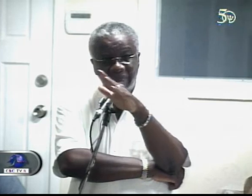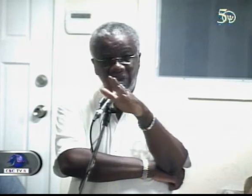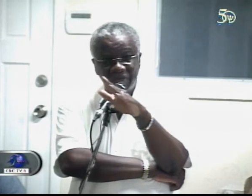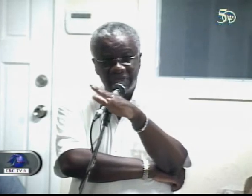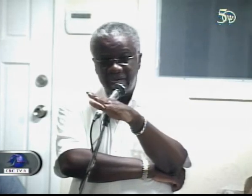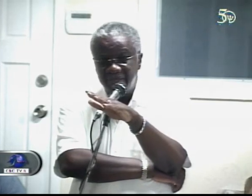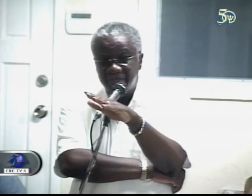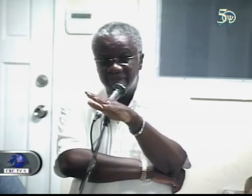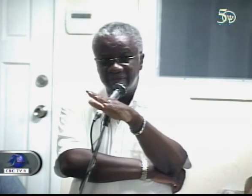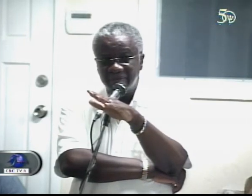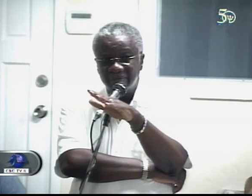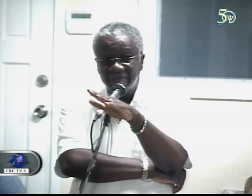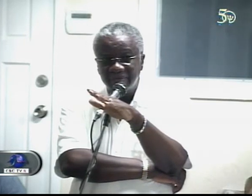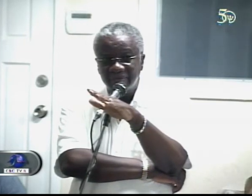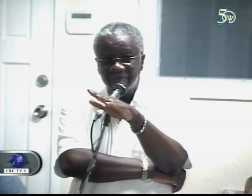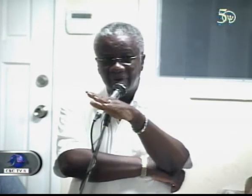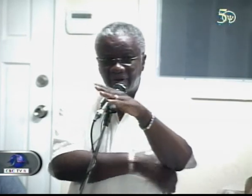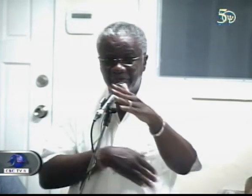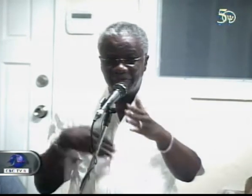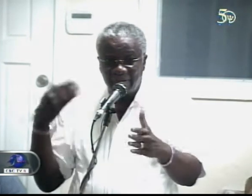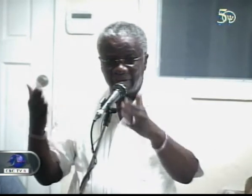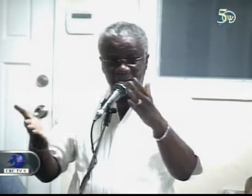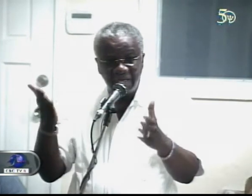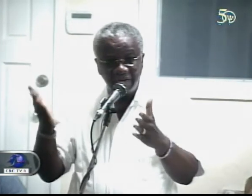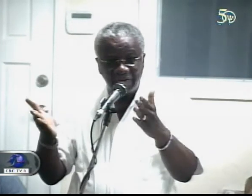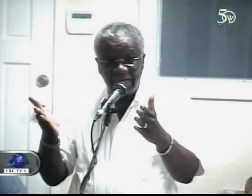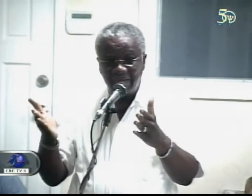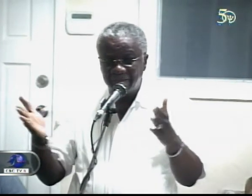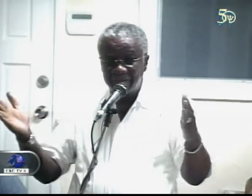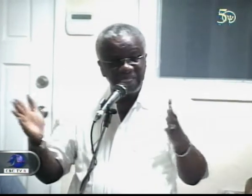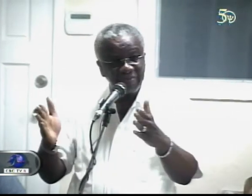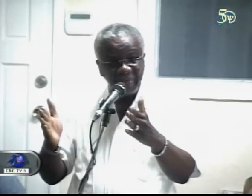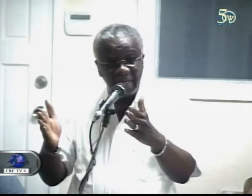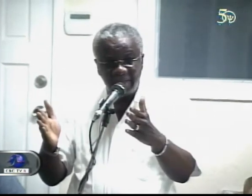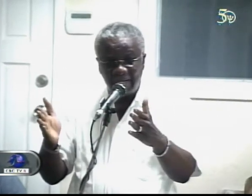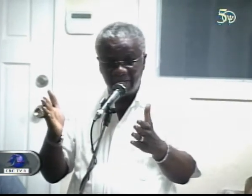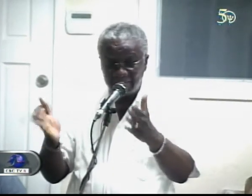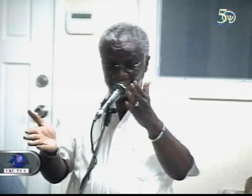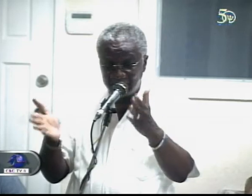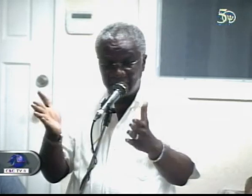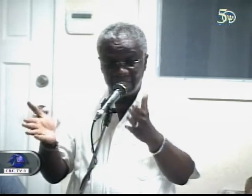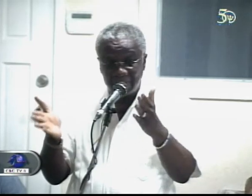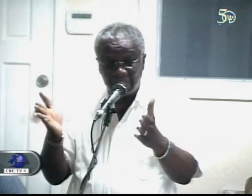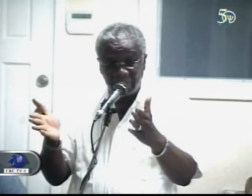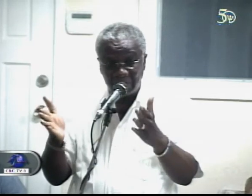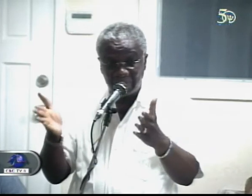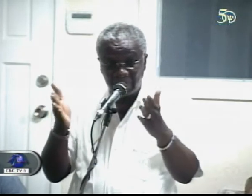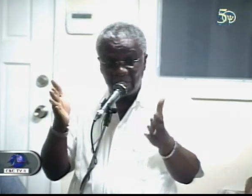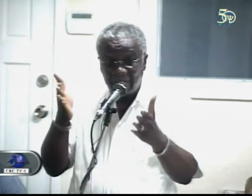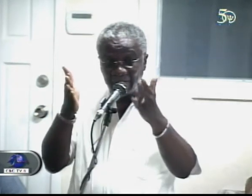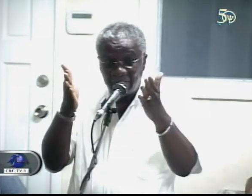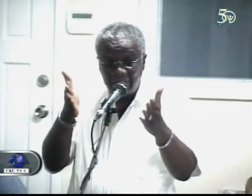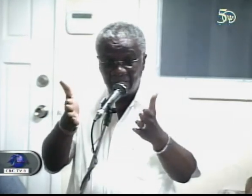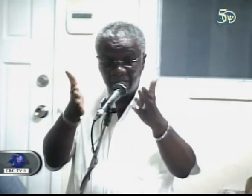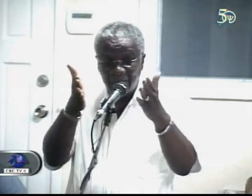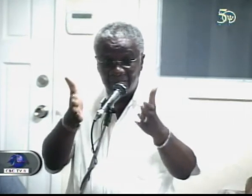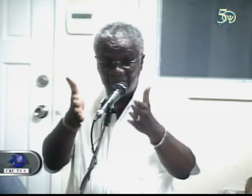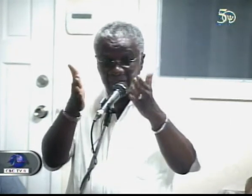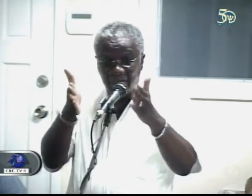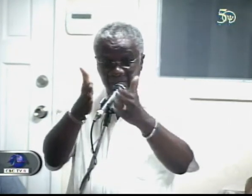Respect on both sides of any divide must be maintained, and in this case I'm talking about